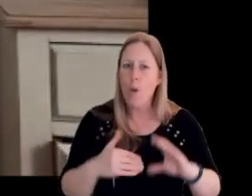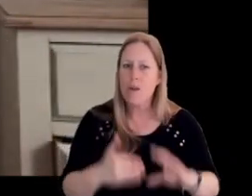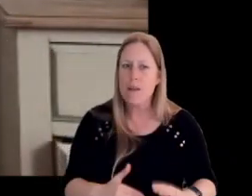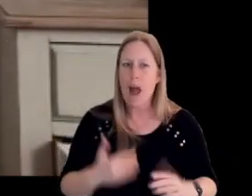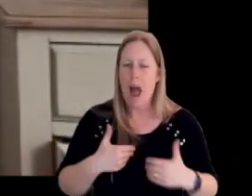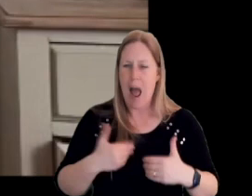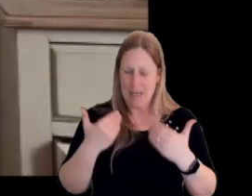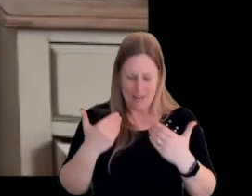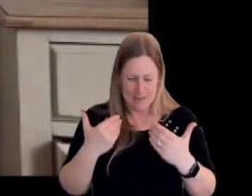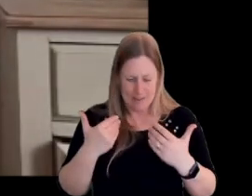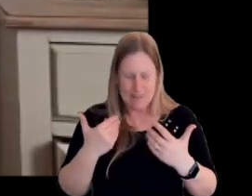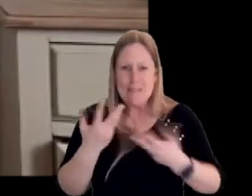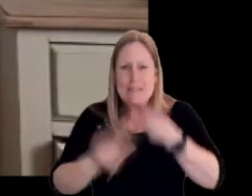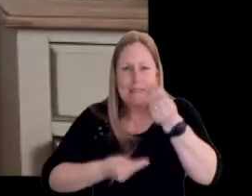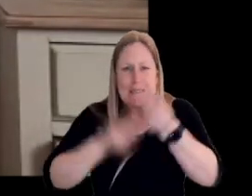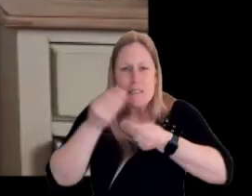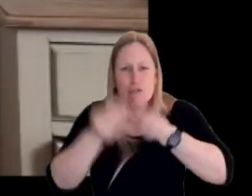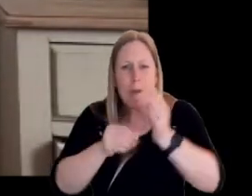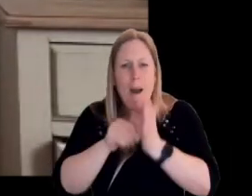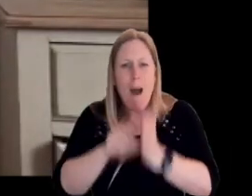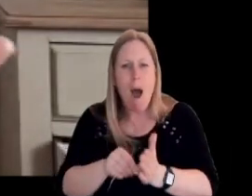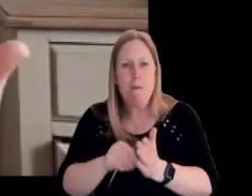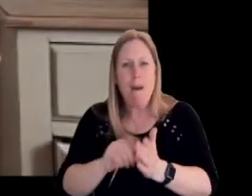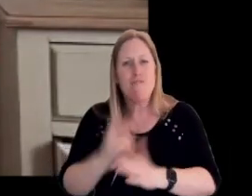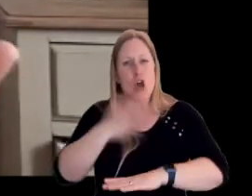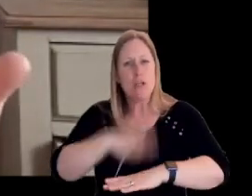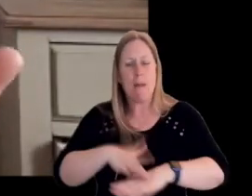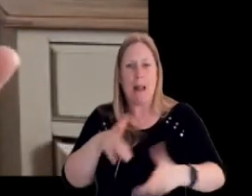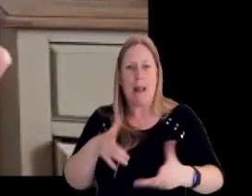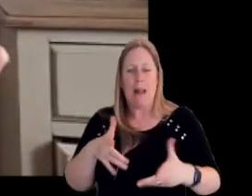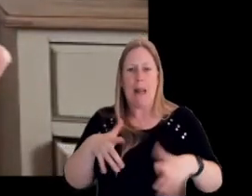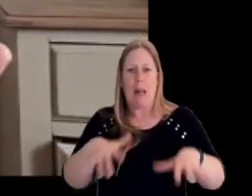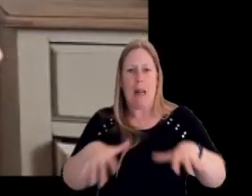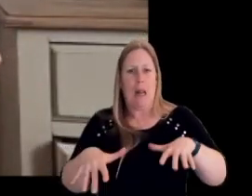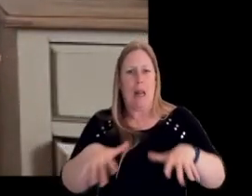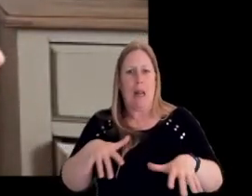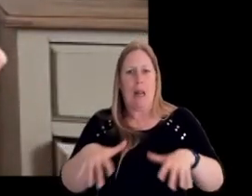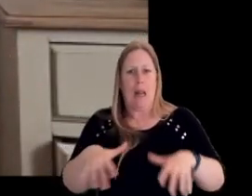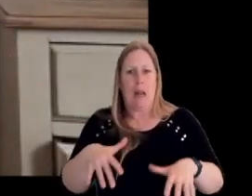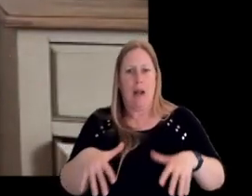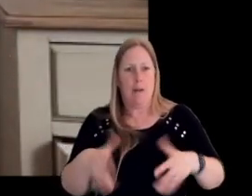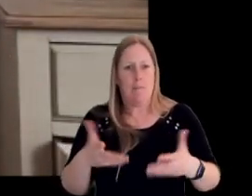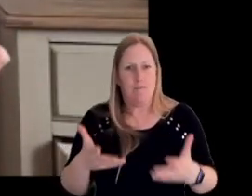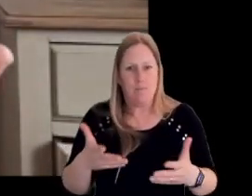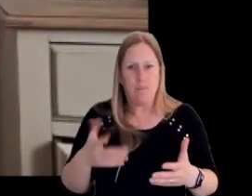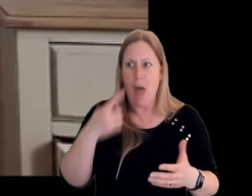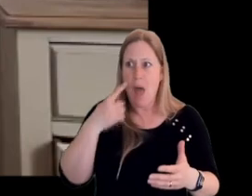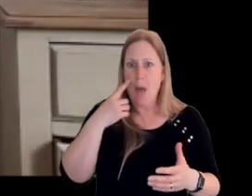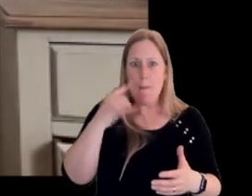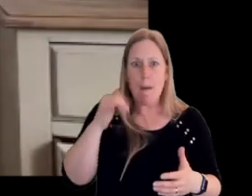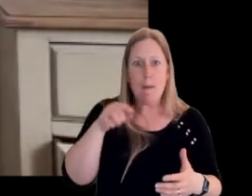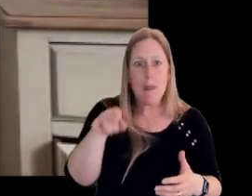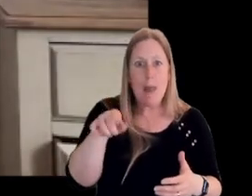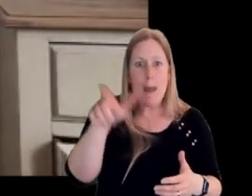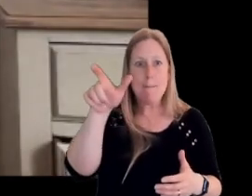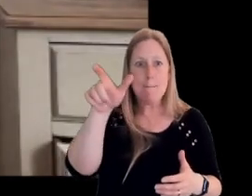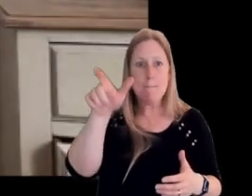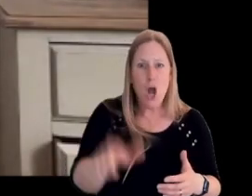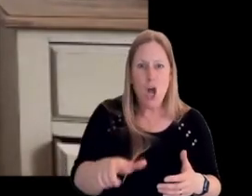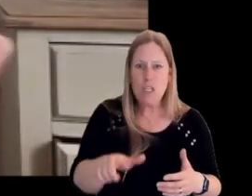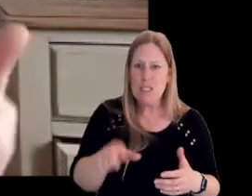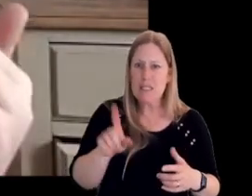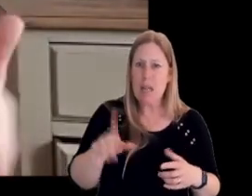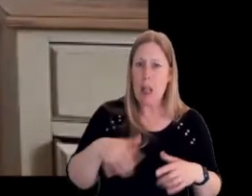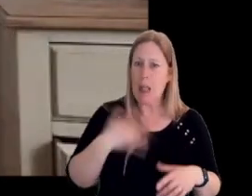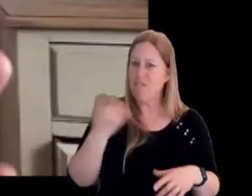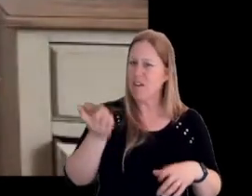don't know how to describe it, but it was really unsettling, because I thought, that person is